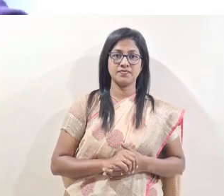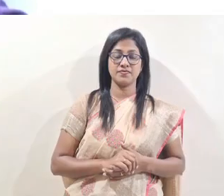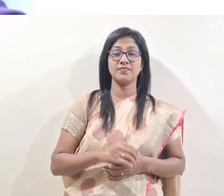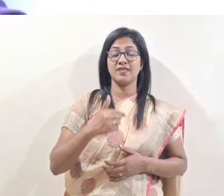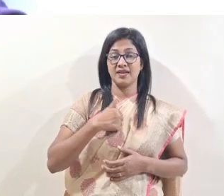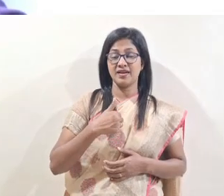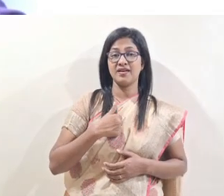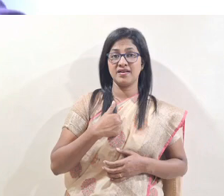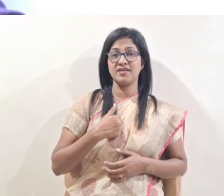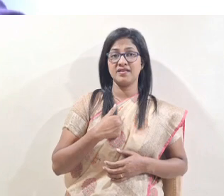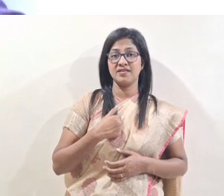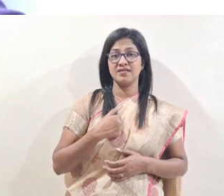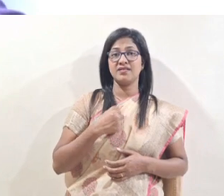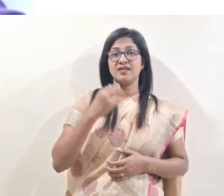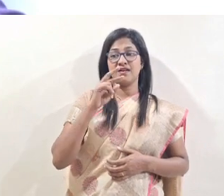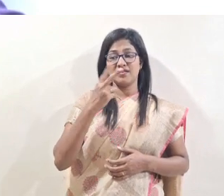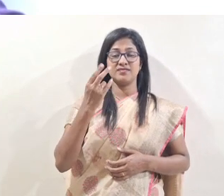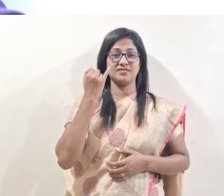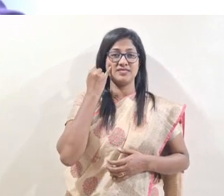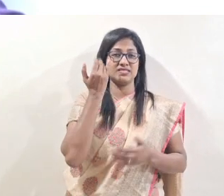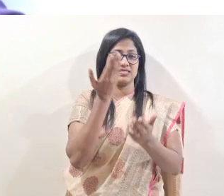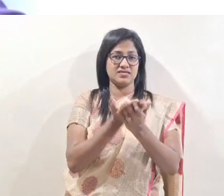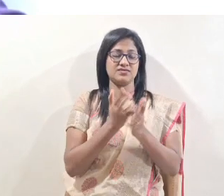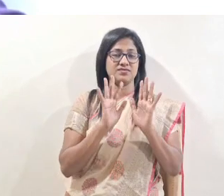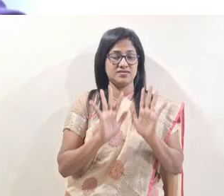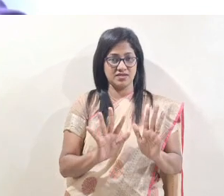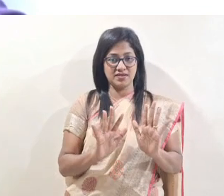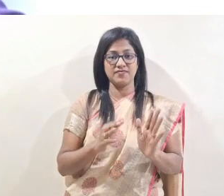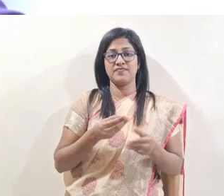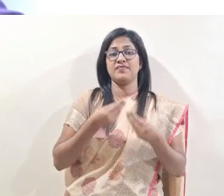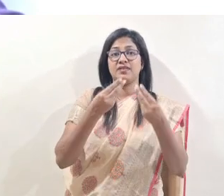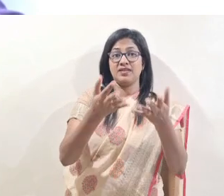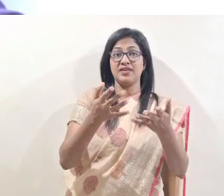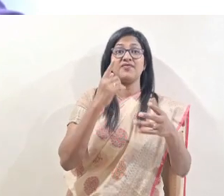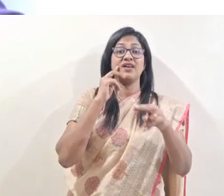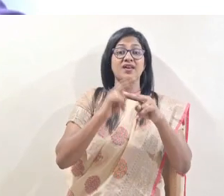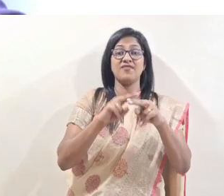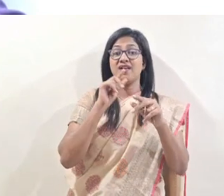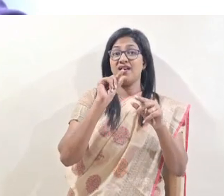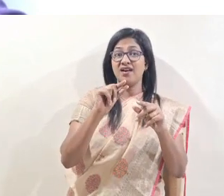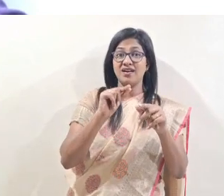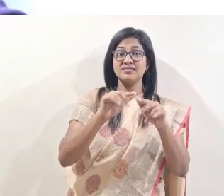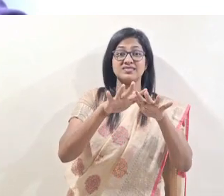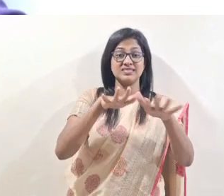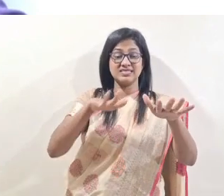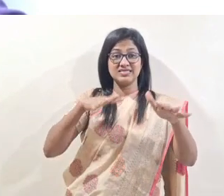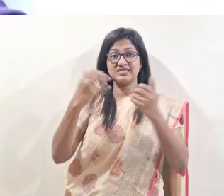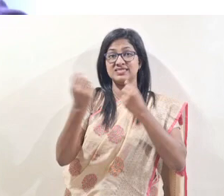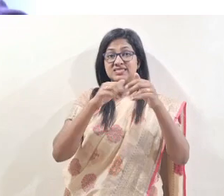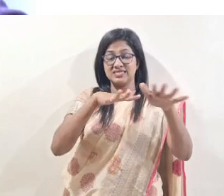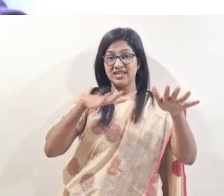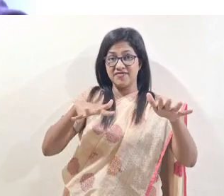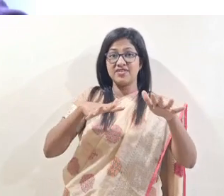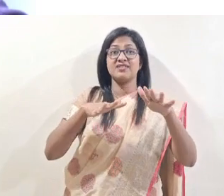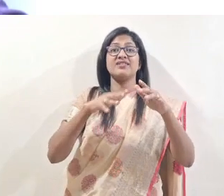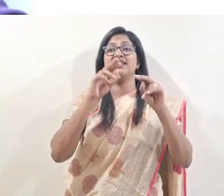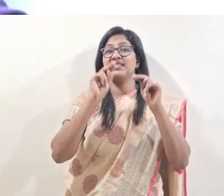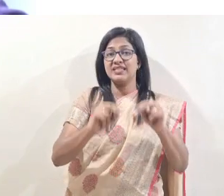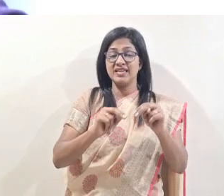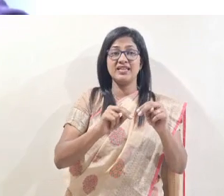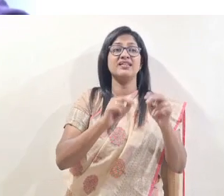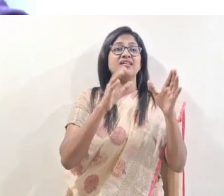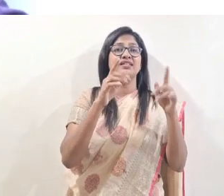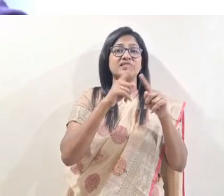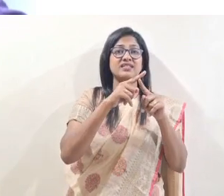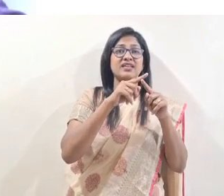I have another suggestion which I just want to give, that in case the ultimate traffic requirements for tier 2, maybe tier 2.5, tier 3